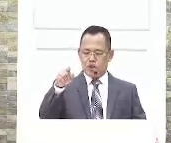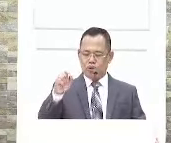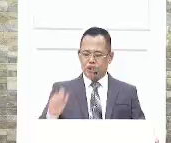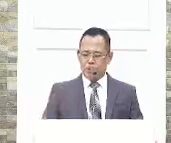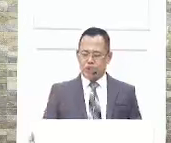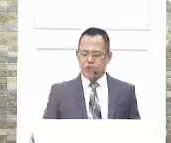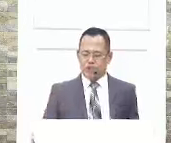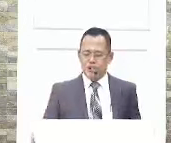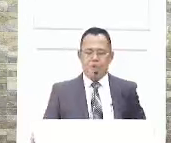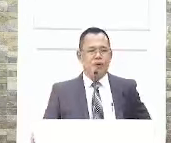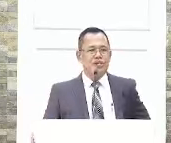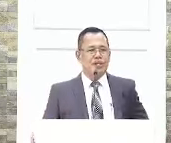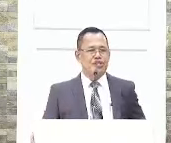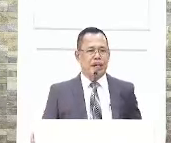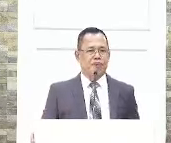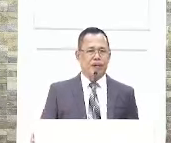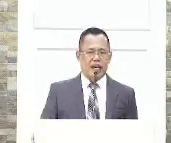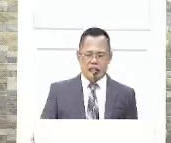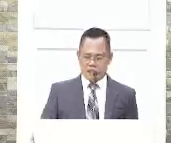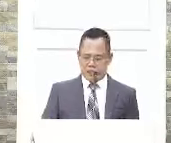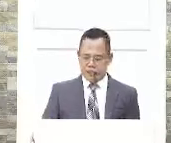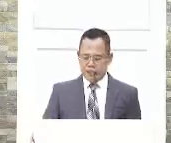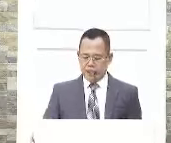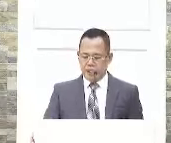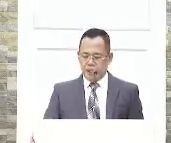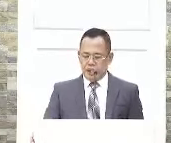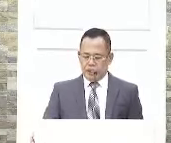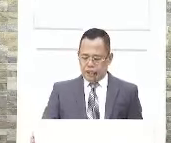let's go to the book of 1 Corinthians chapter